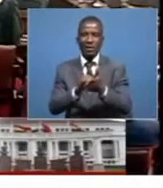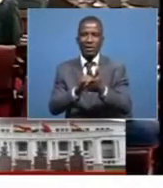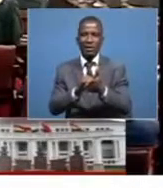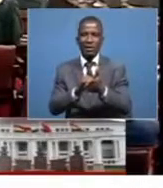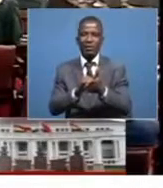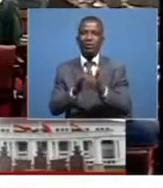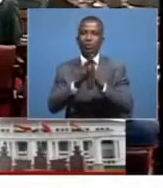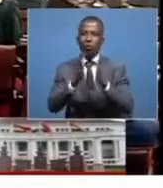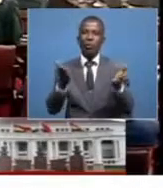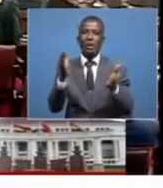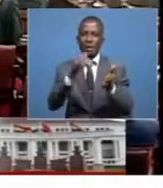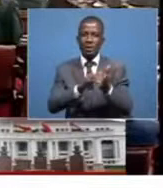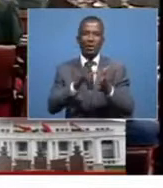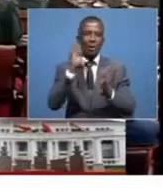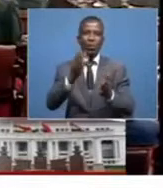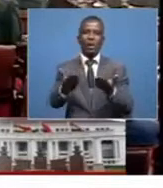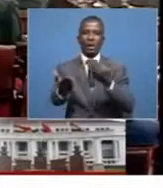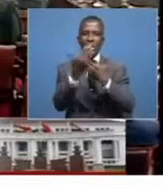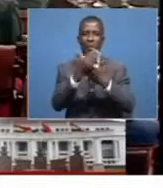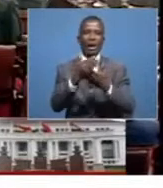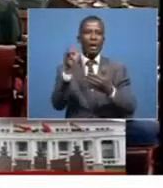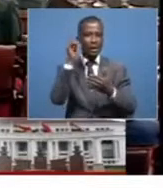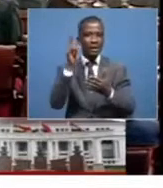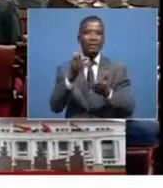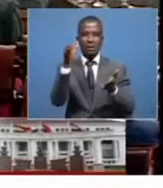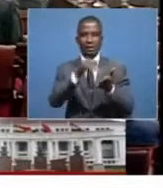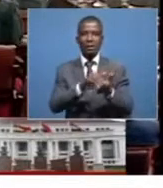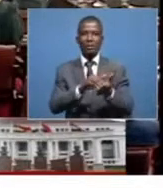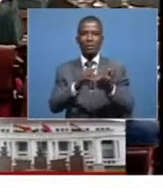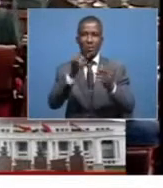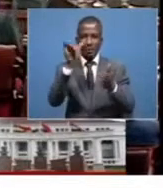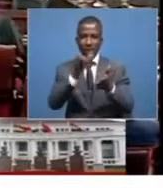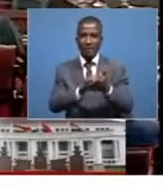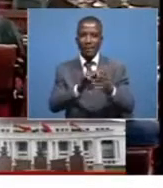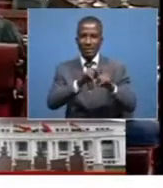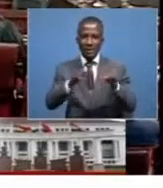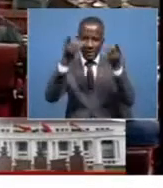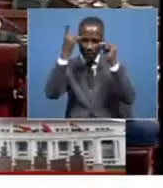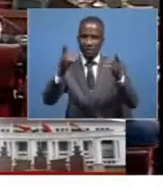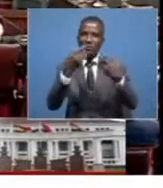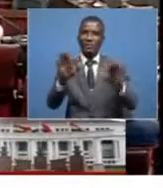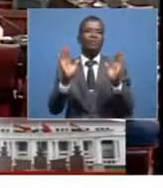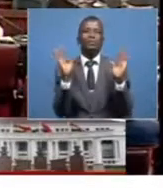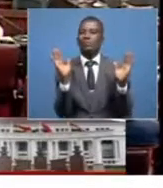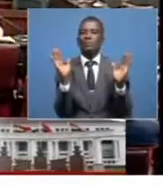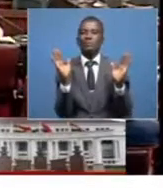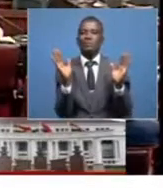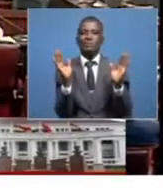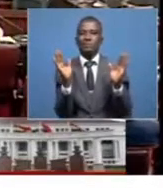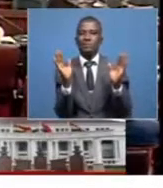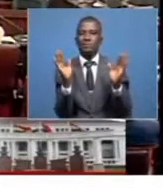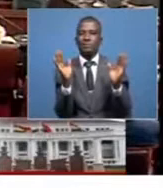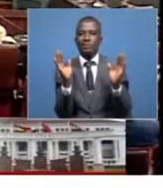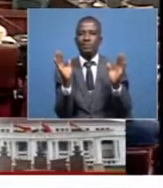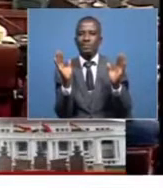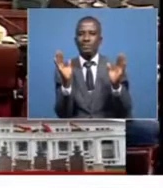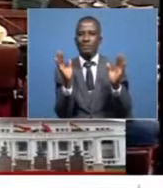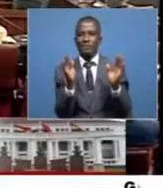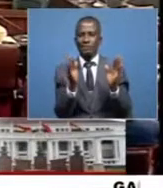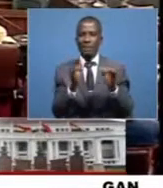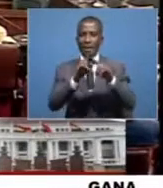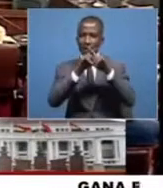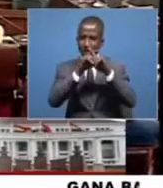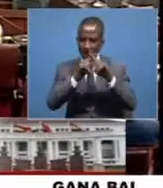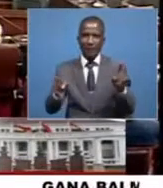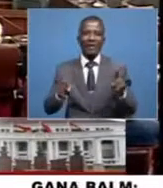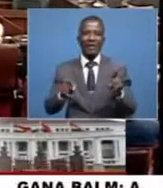reopen the case or whatever, you will come and hear it. But these are the directions. Yes, by court. By the ruling just read,